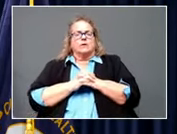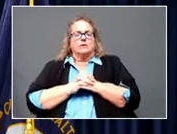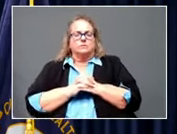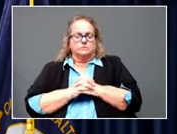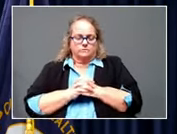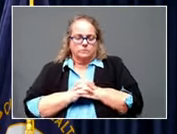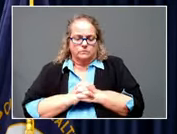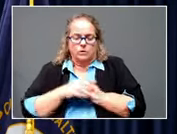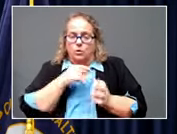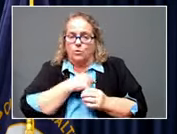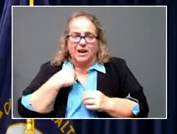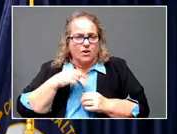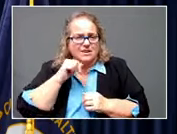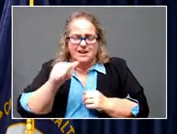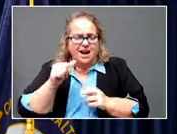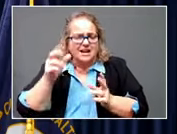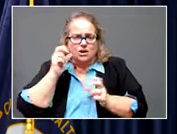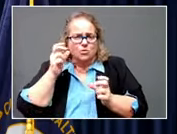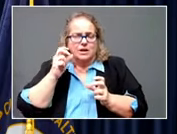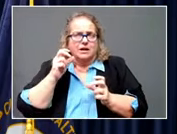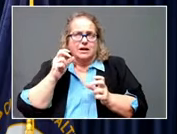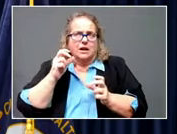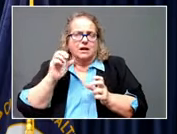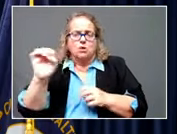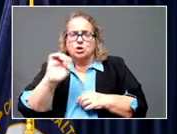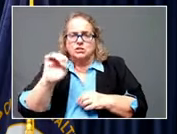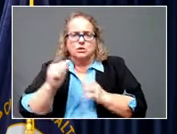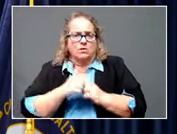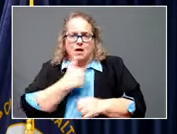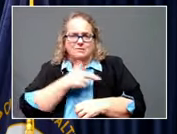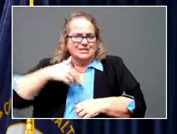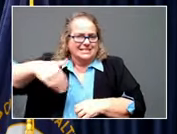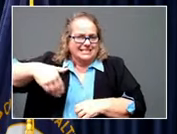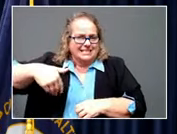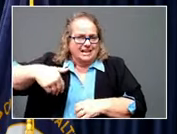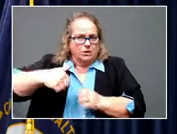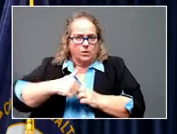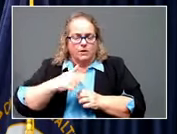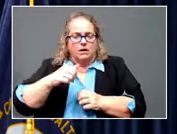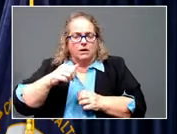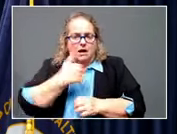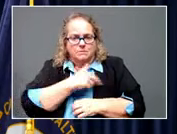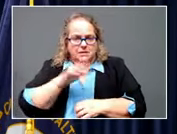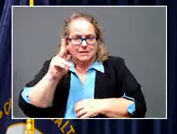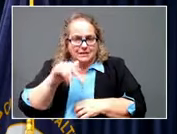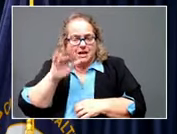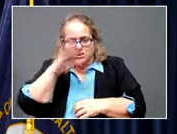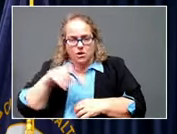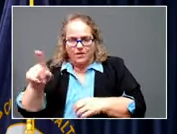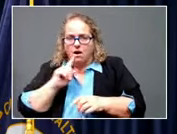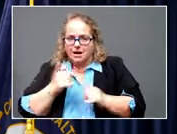hearing the sound of the alarm yet in hospitals across Kentucky. I know that they are vigilant. I know that they